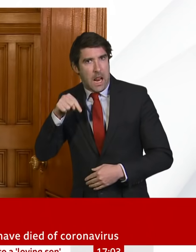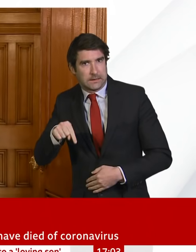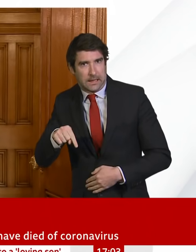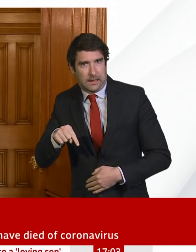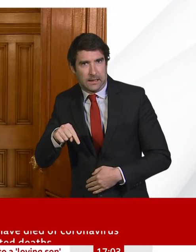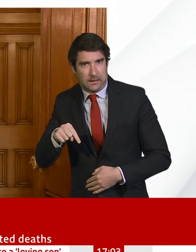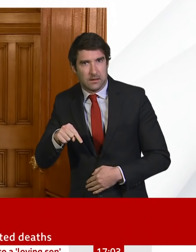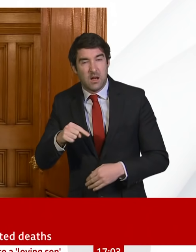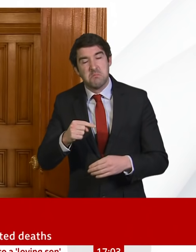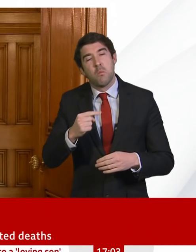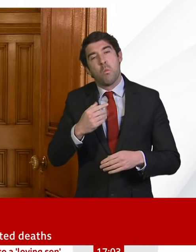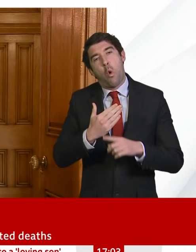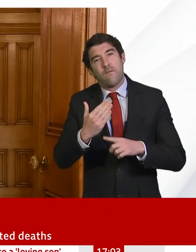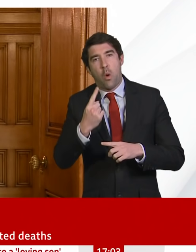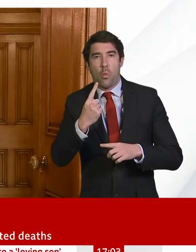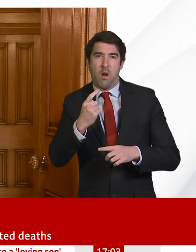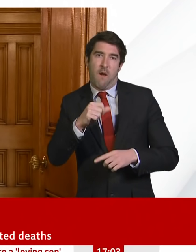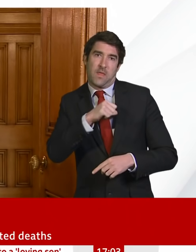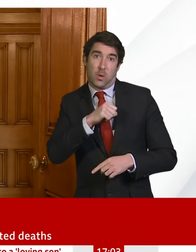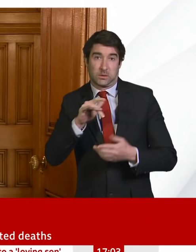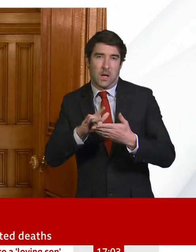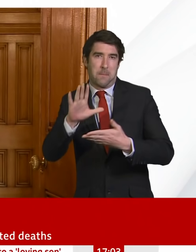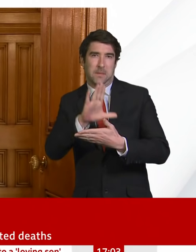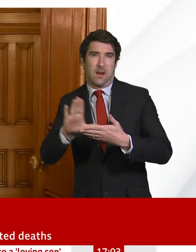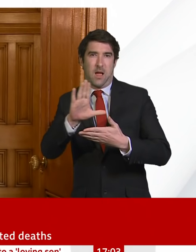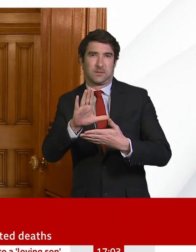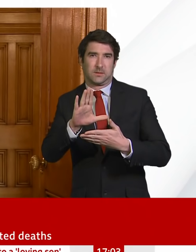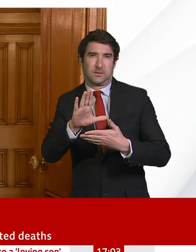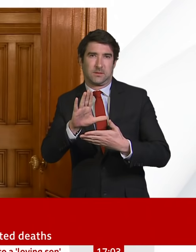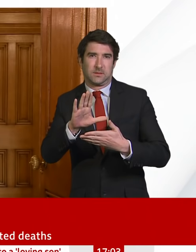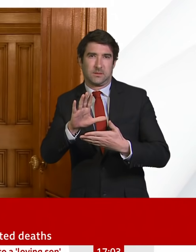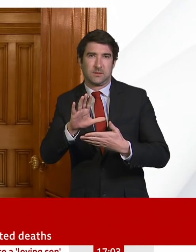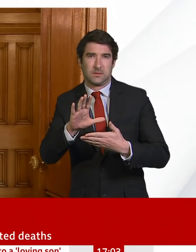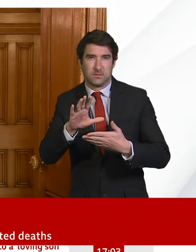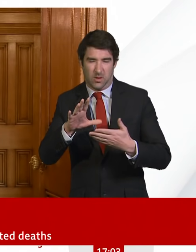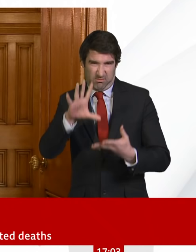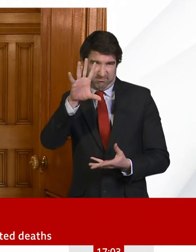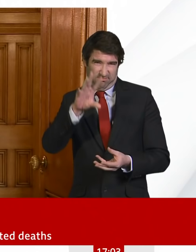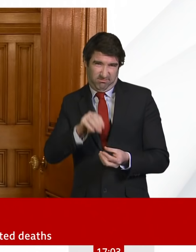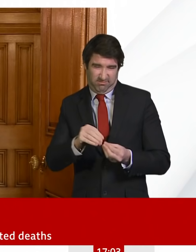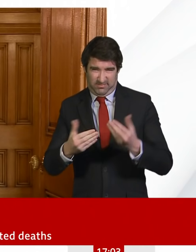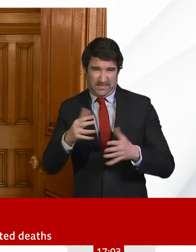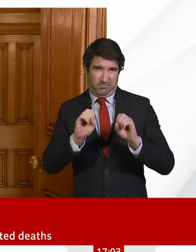1,918 in the Midlands. Of those hospitalised in the UK, sadly,